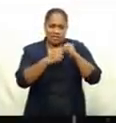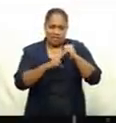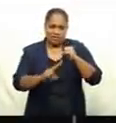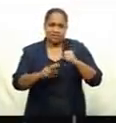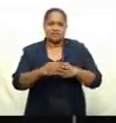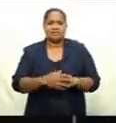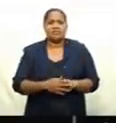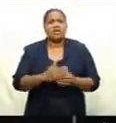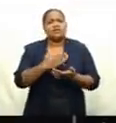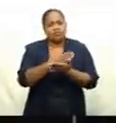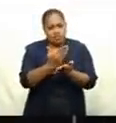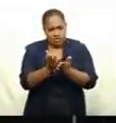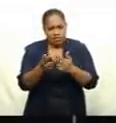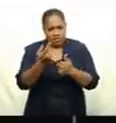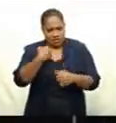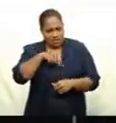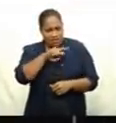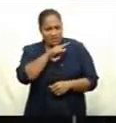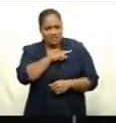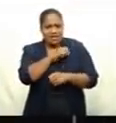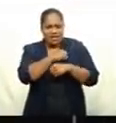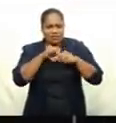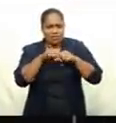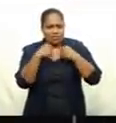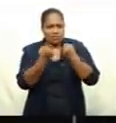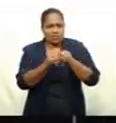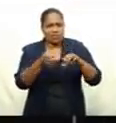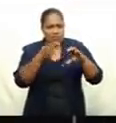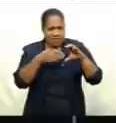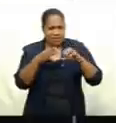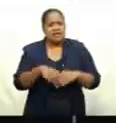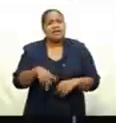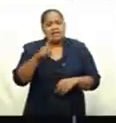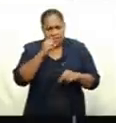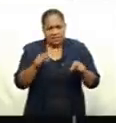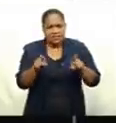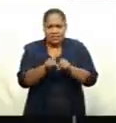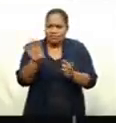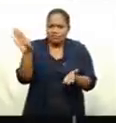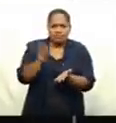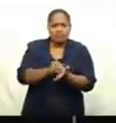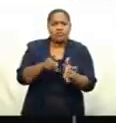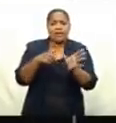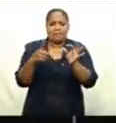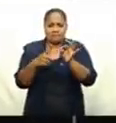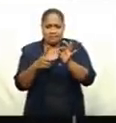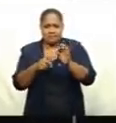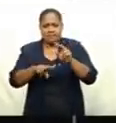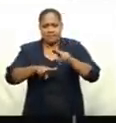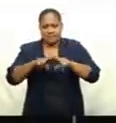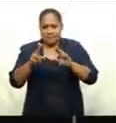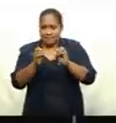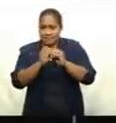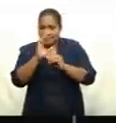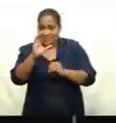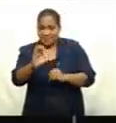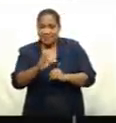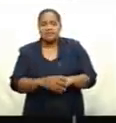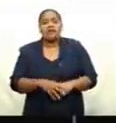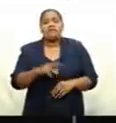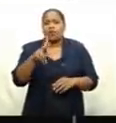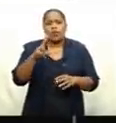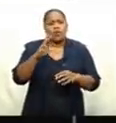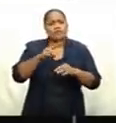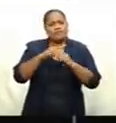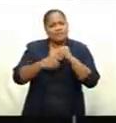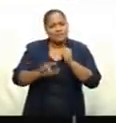fbcnews@fbc.com.fj or share it with us via our various social media accounts. You can also download our FBC app to keep updated with the very latest in news and